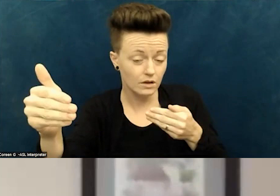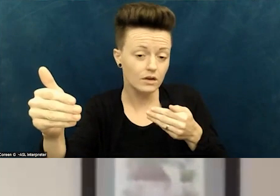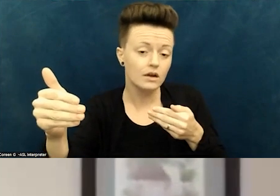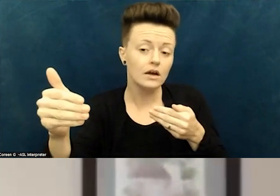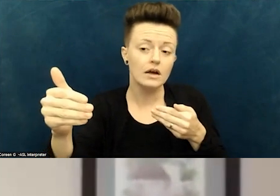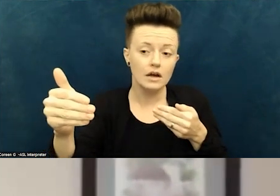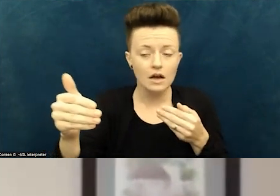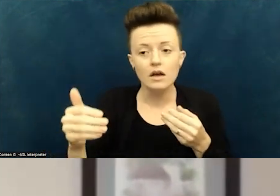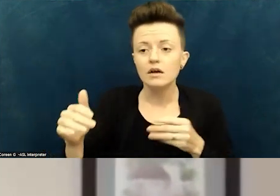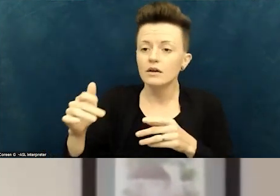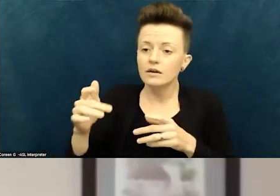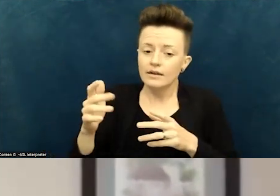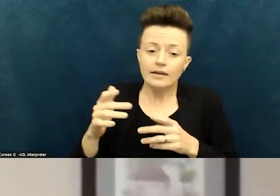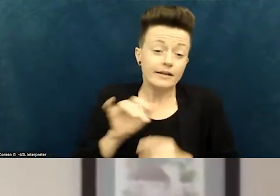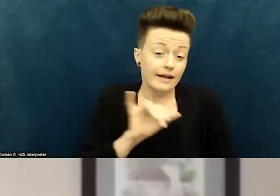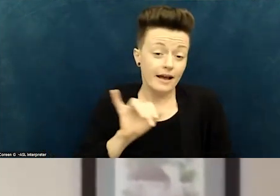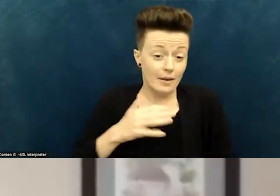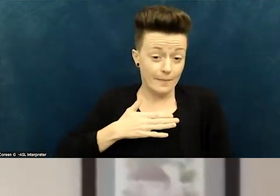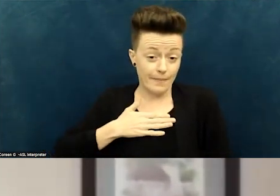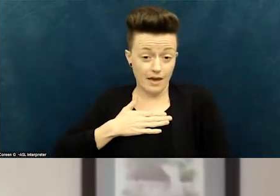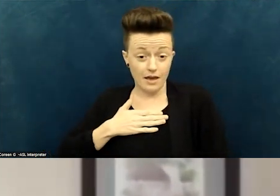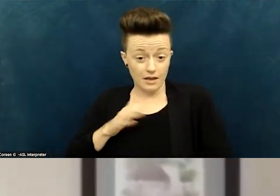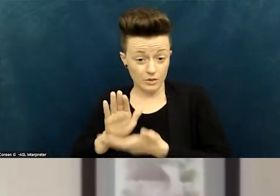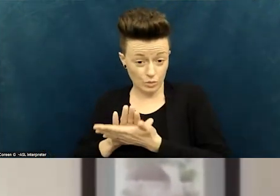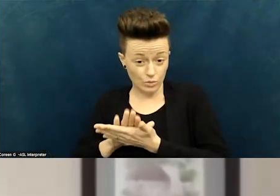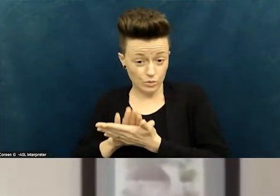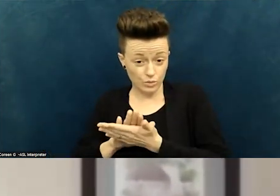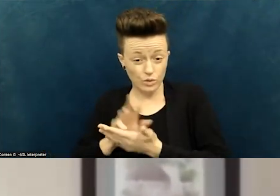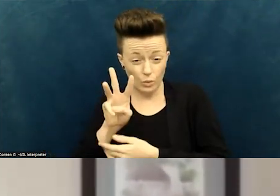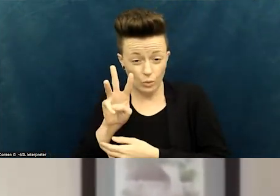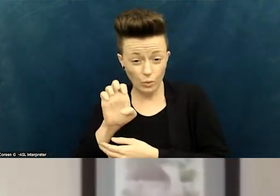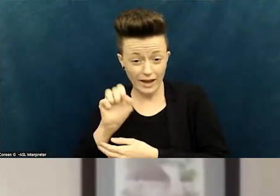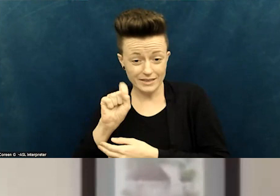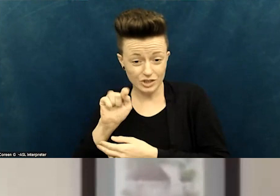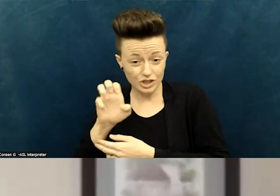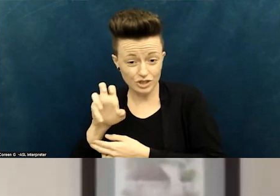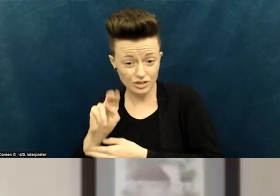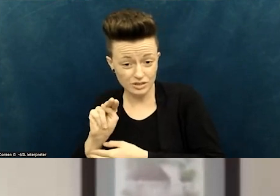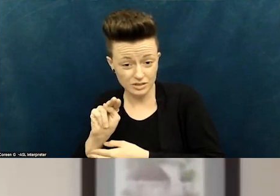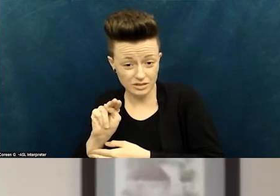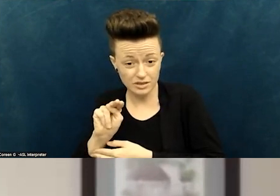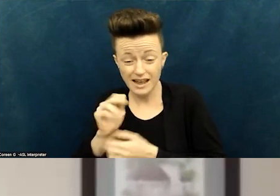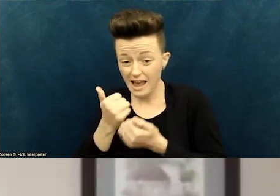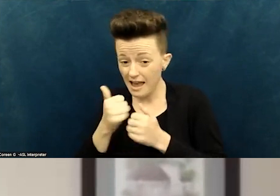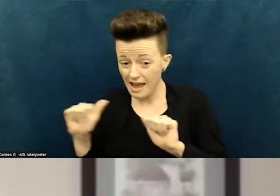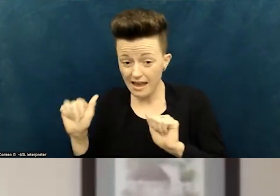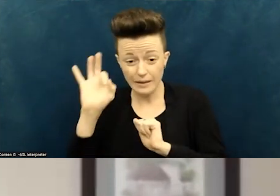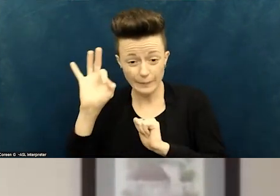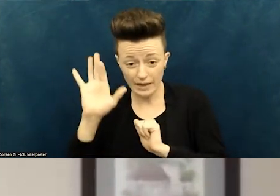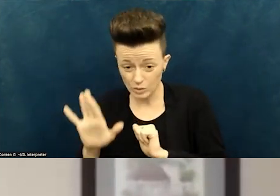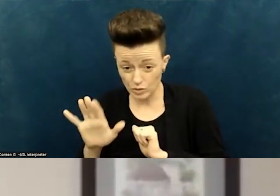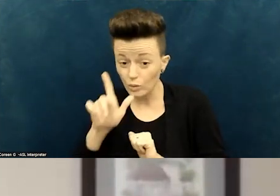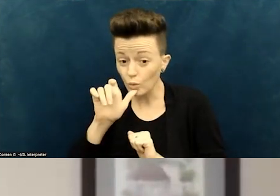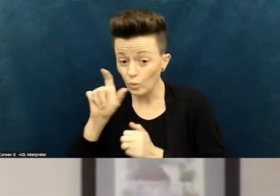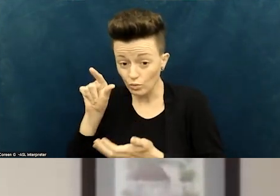of programs we're doing at Western. Make sure everybody who comes through as a pastor is going to have some experience around disability